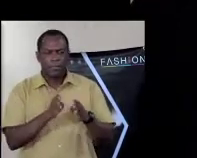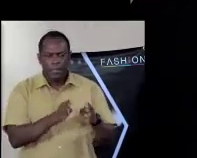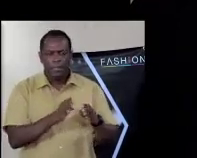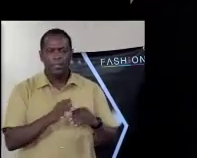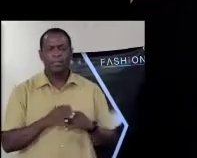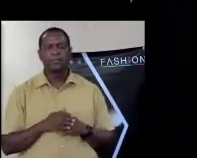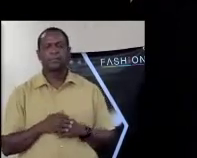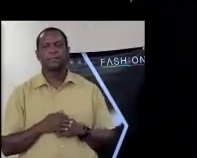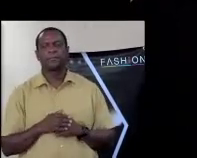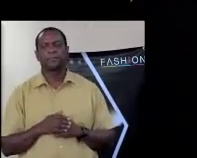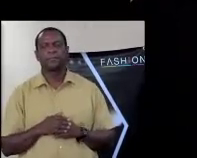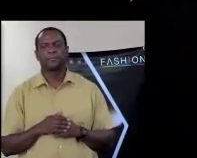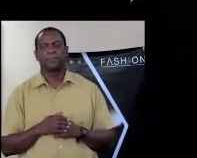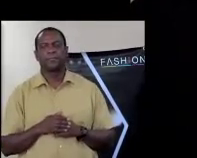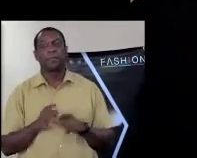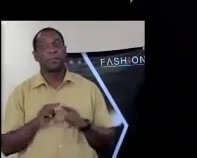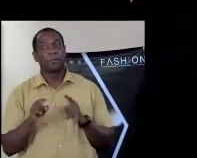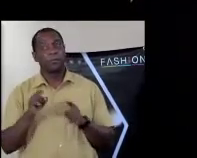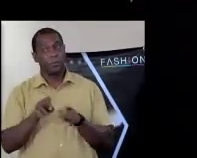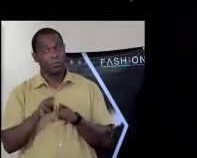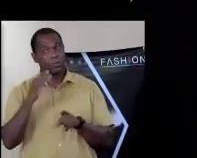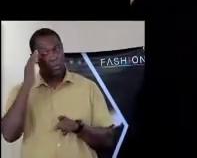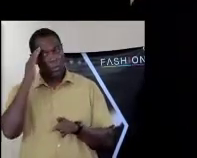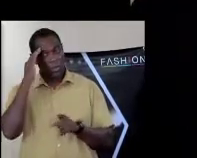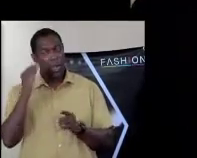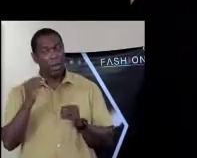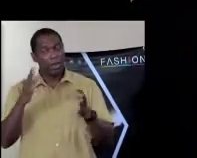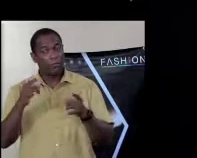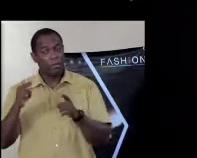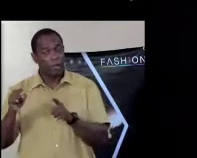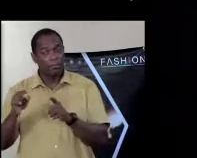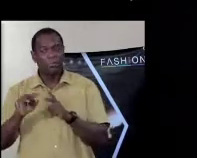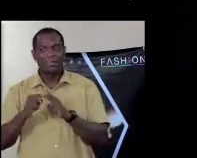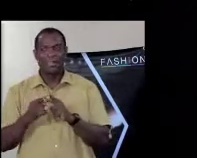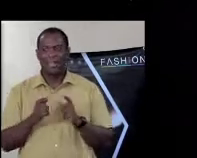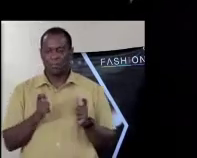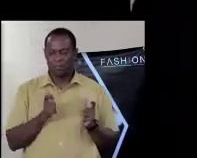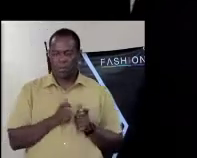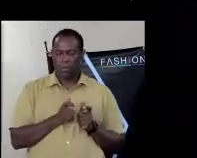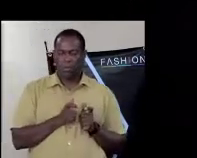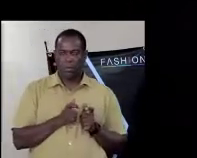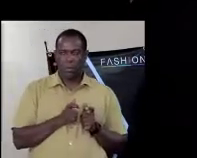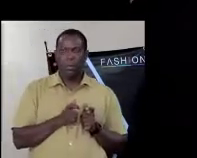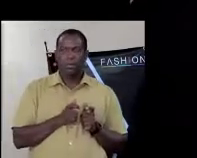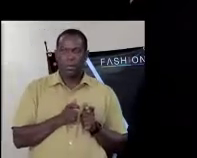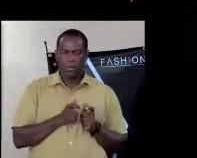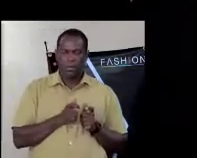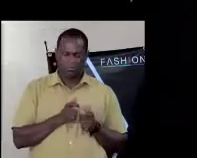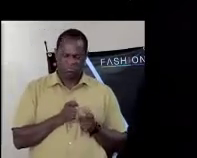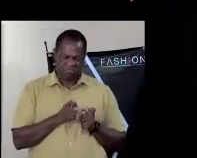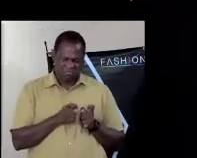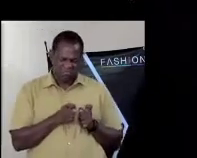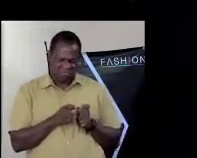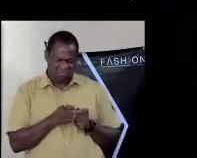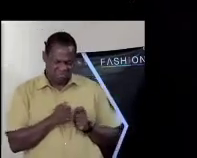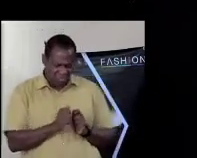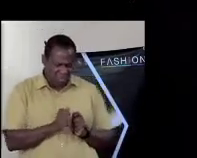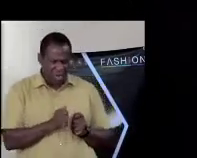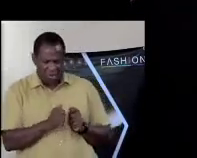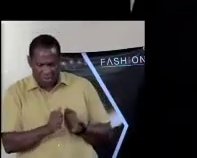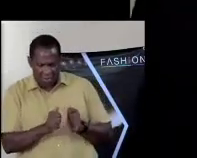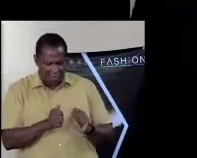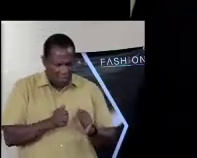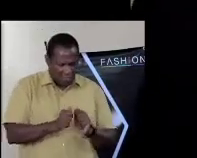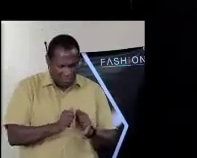know that a lot of what happens is that it starts small. You kind of tinker with a couple of things and you realize you're getting